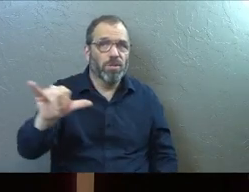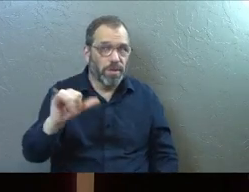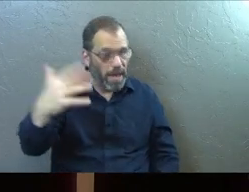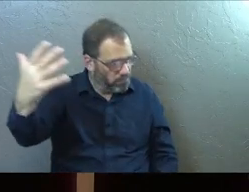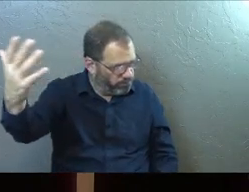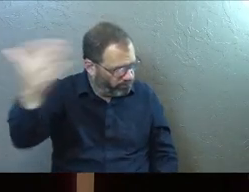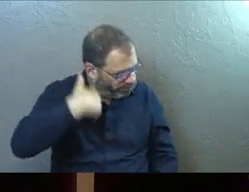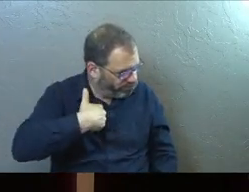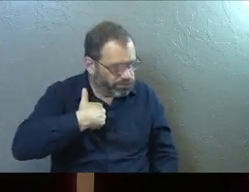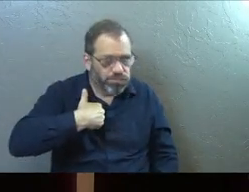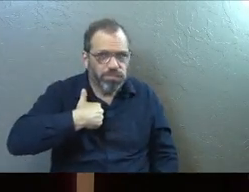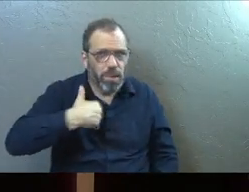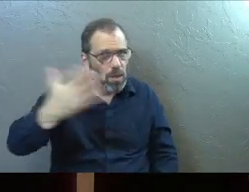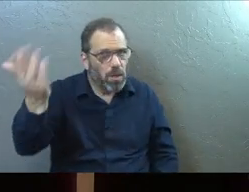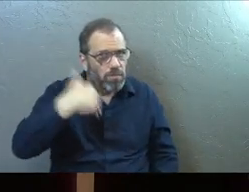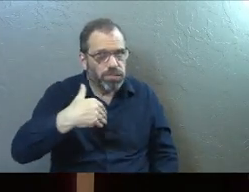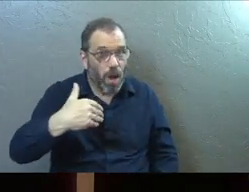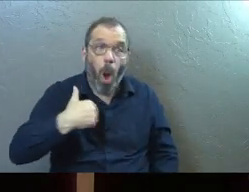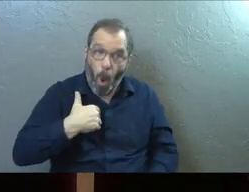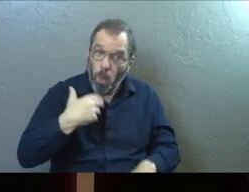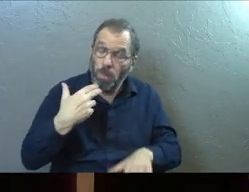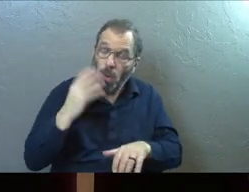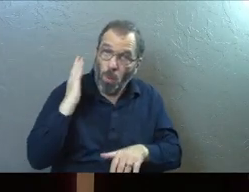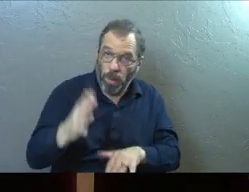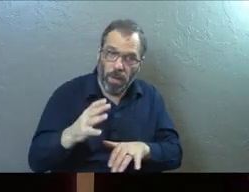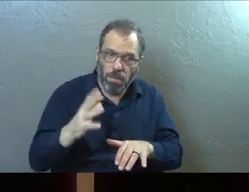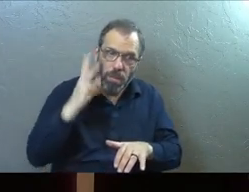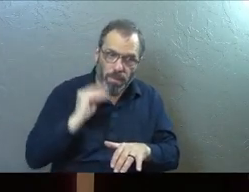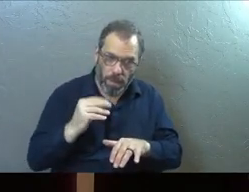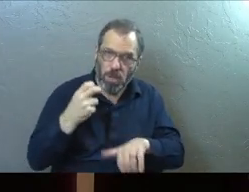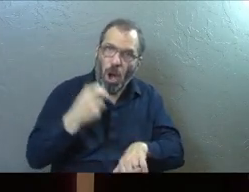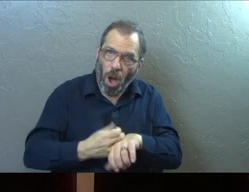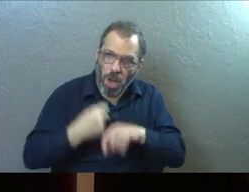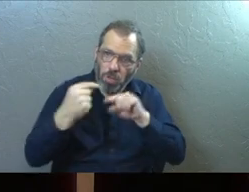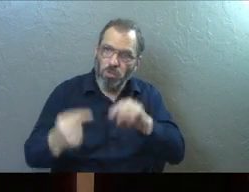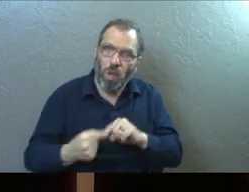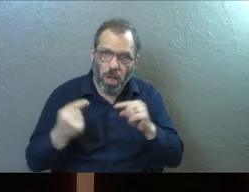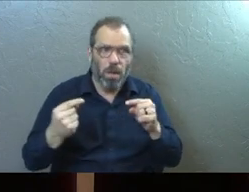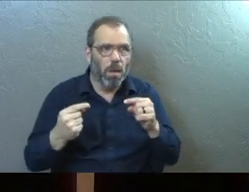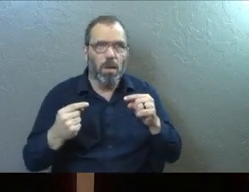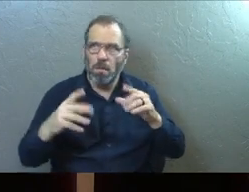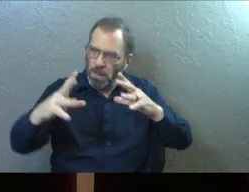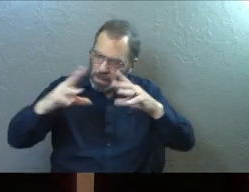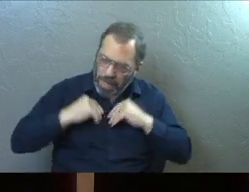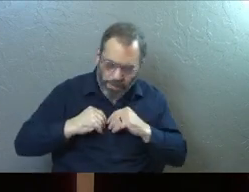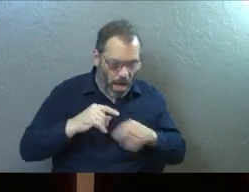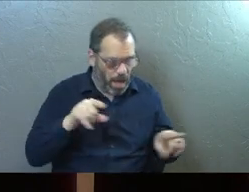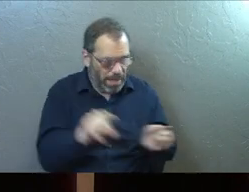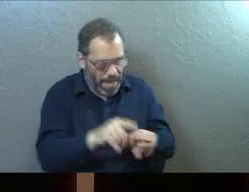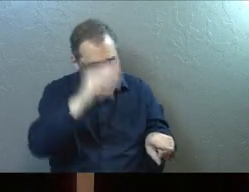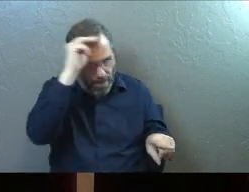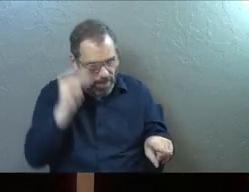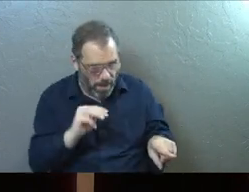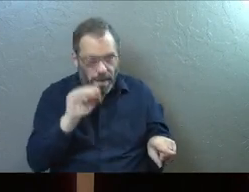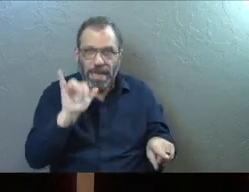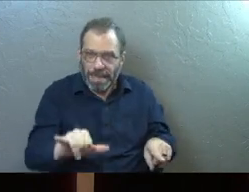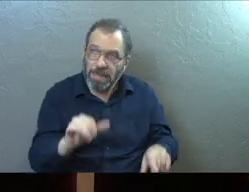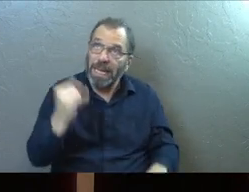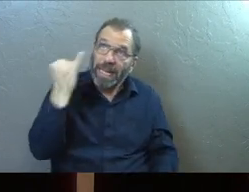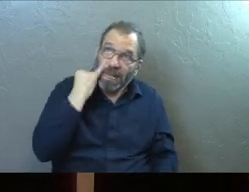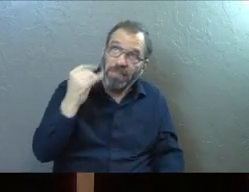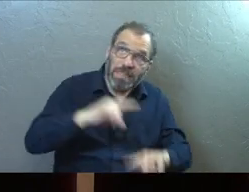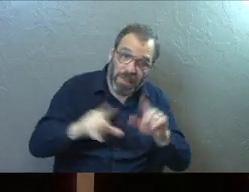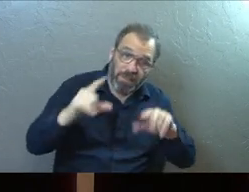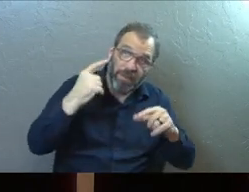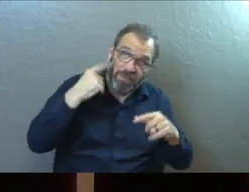up. Absolutely. Will I do some hard things? And absolutely, will I accept the challenge like Mary does to say, absolutely, God, if you've got